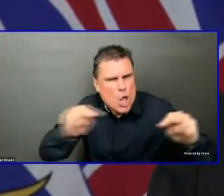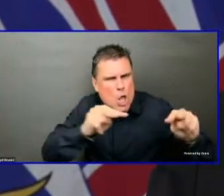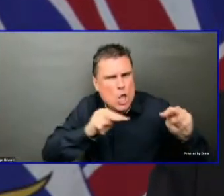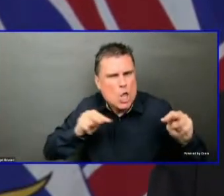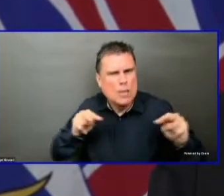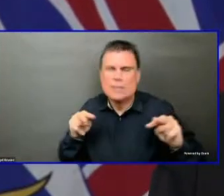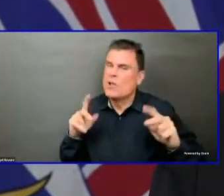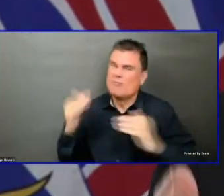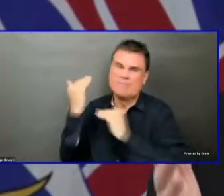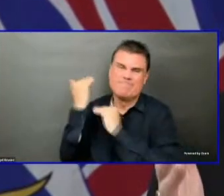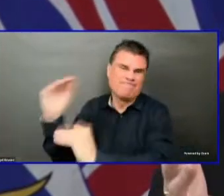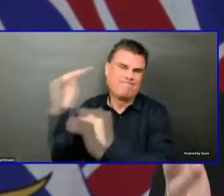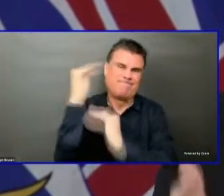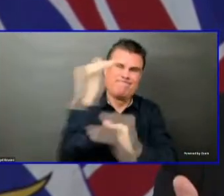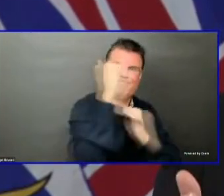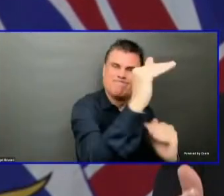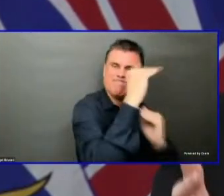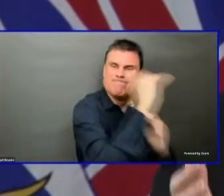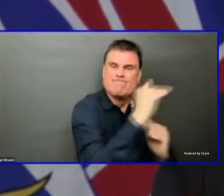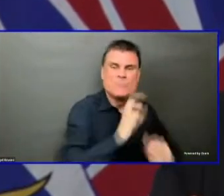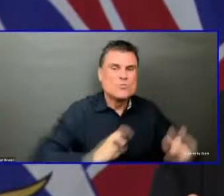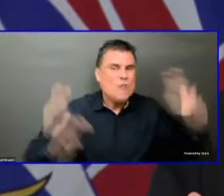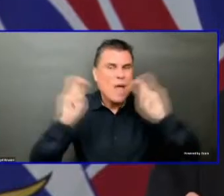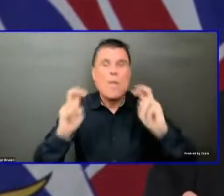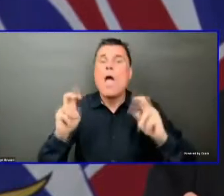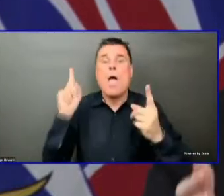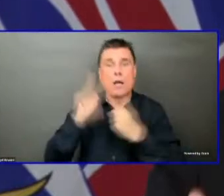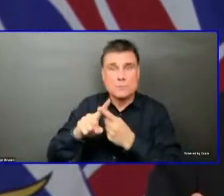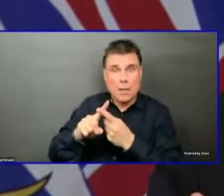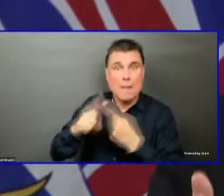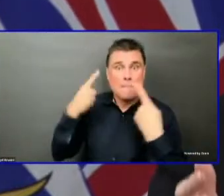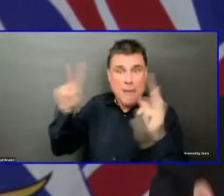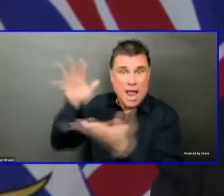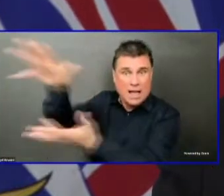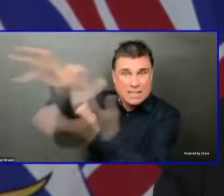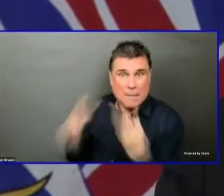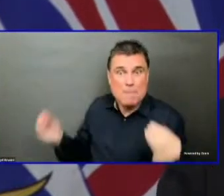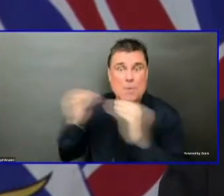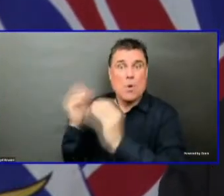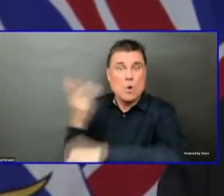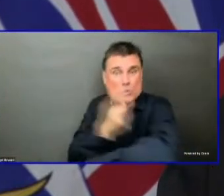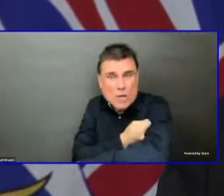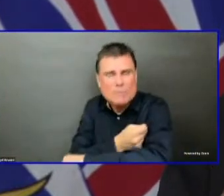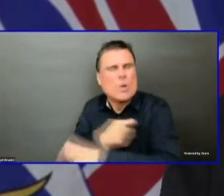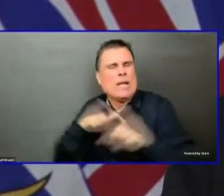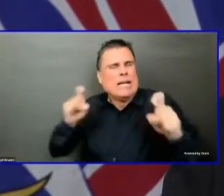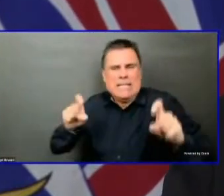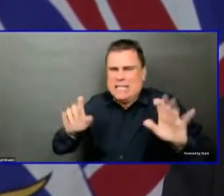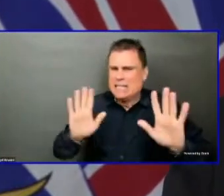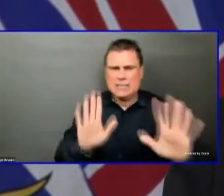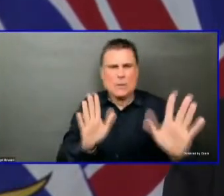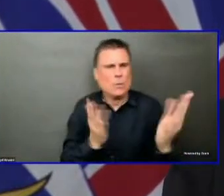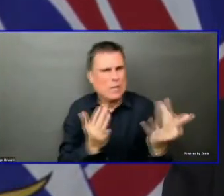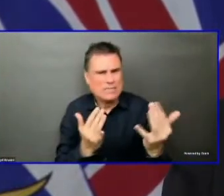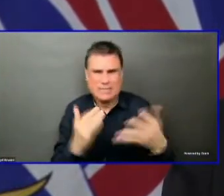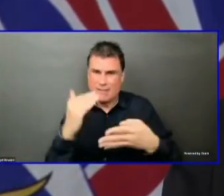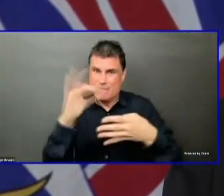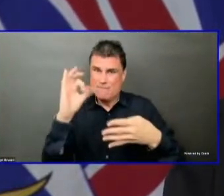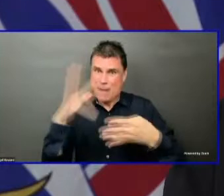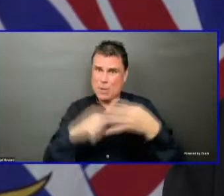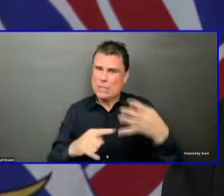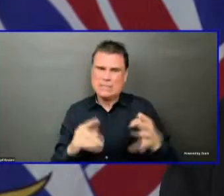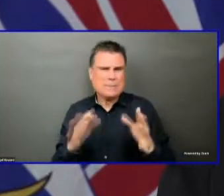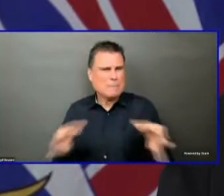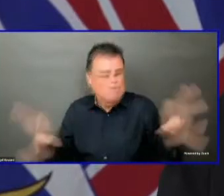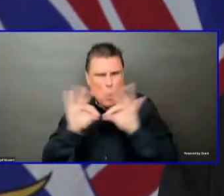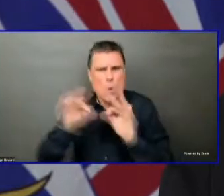again. So nothing will change in this period of time, but absolutely I want to work with the Western Hockey